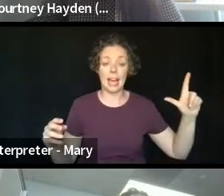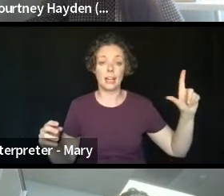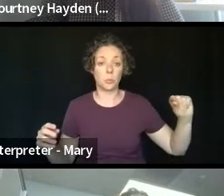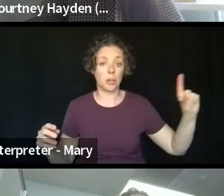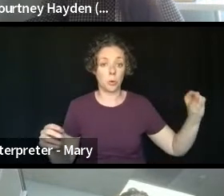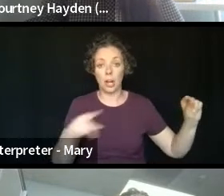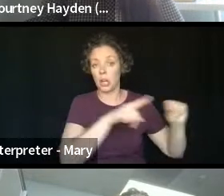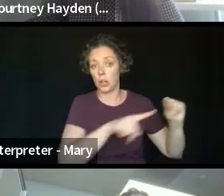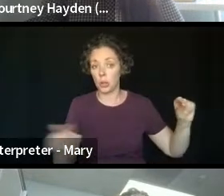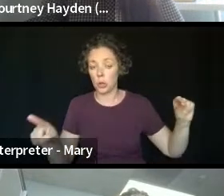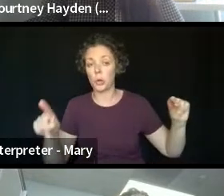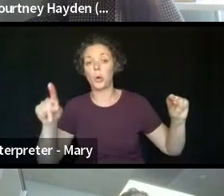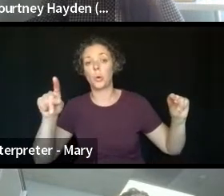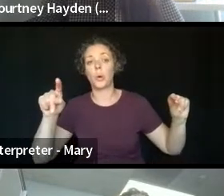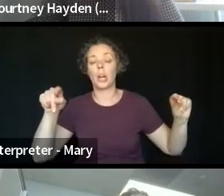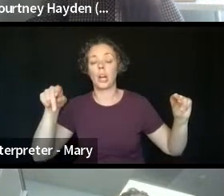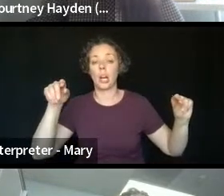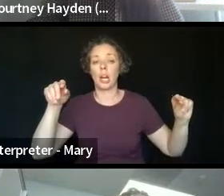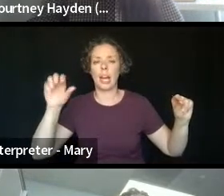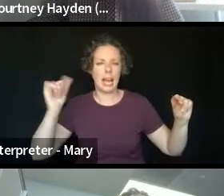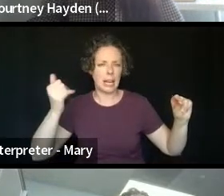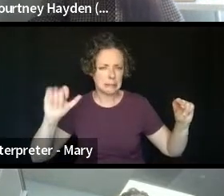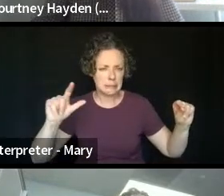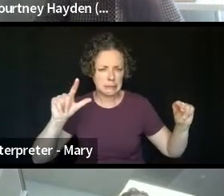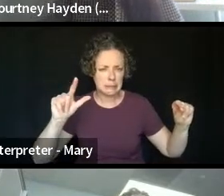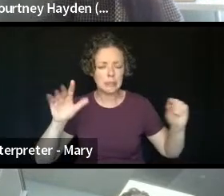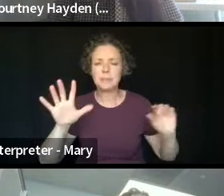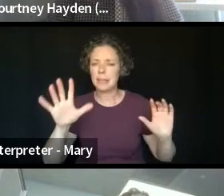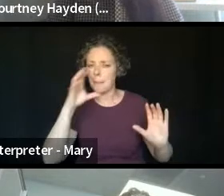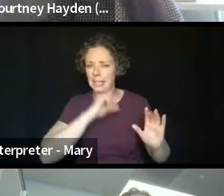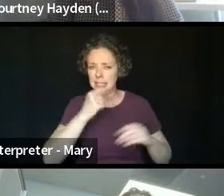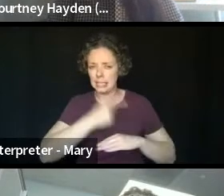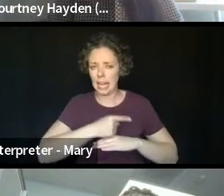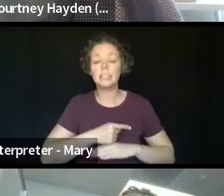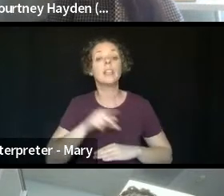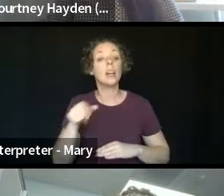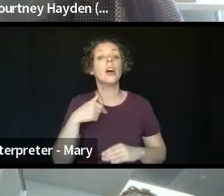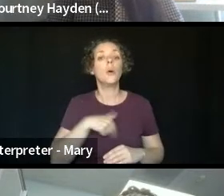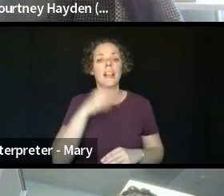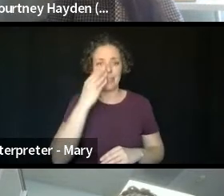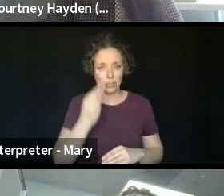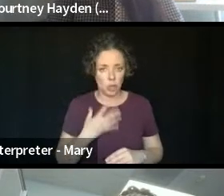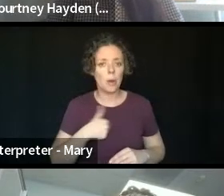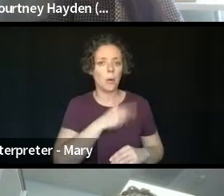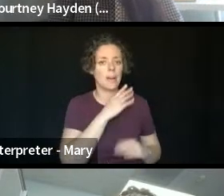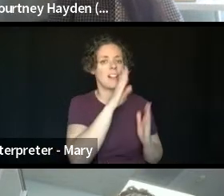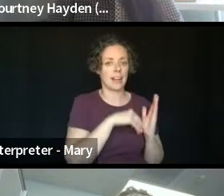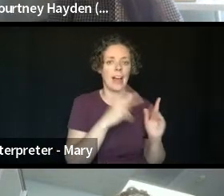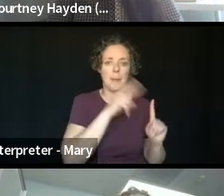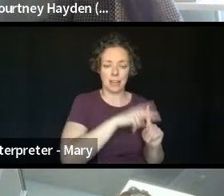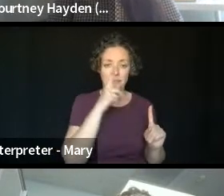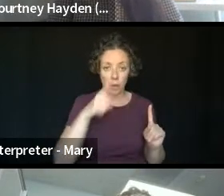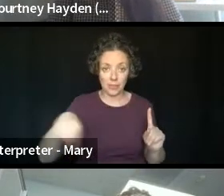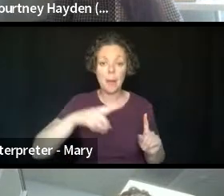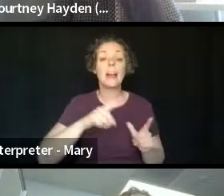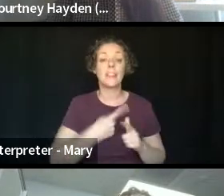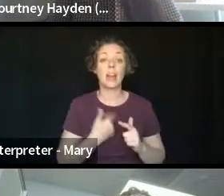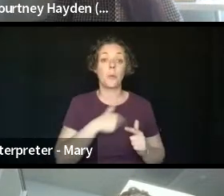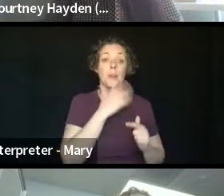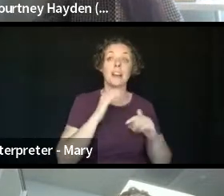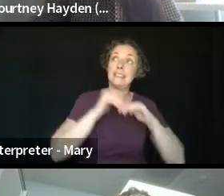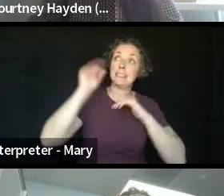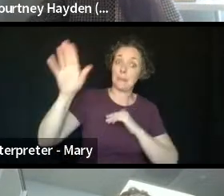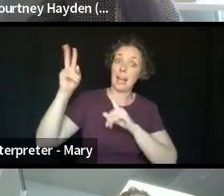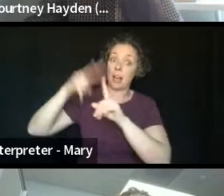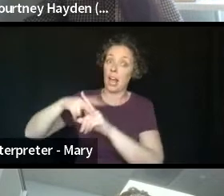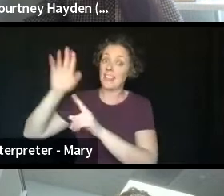is an ID and a proof of work. We'll fill out the application for them and we'll get these justly deserved dollars back into their